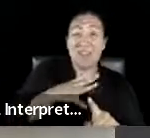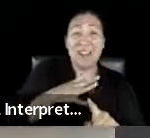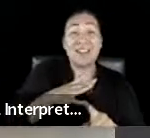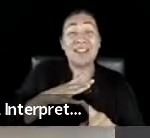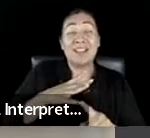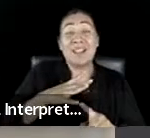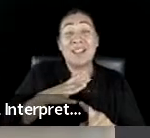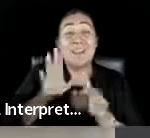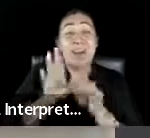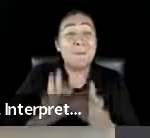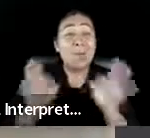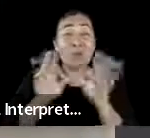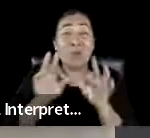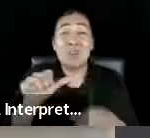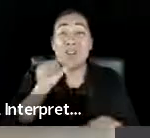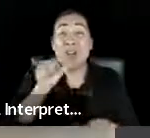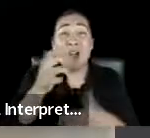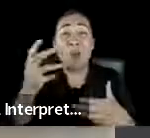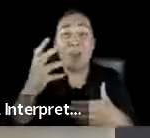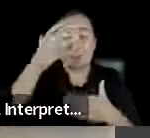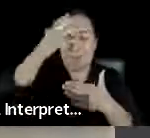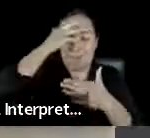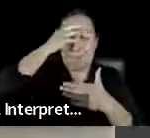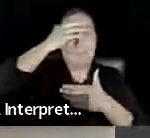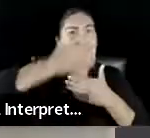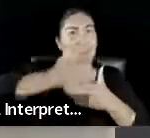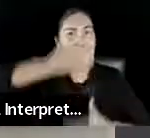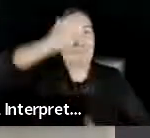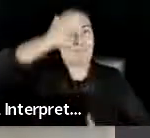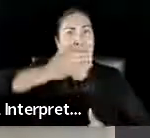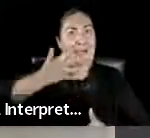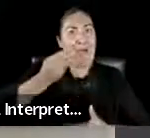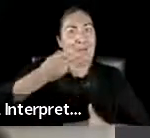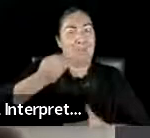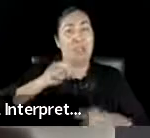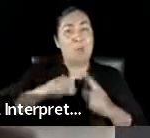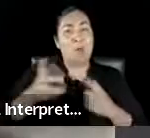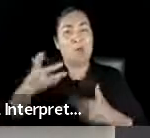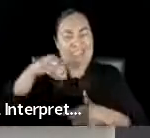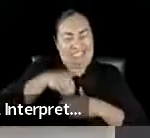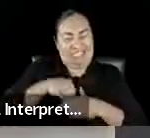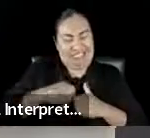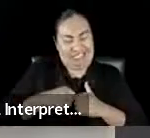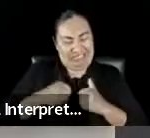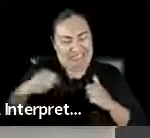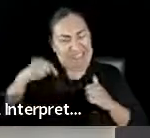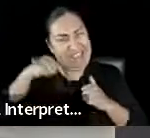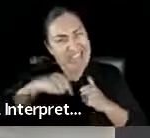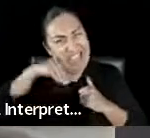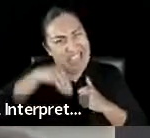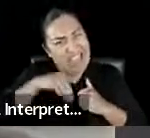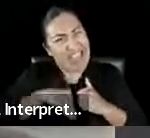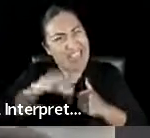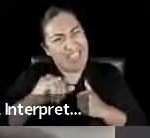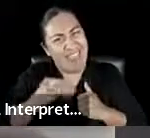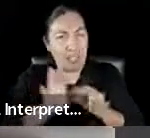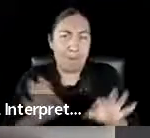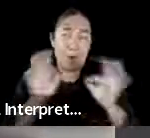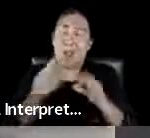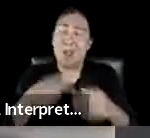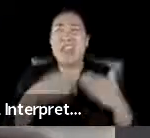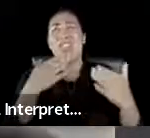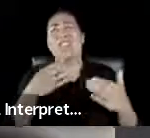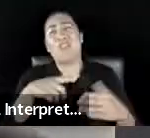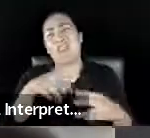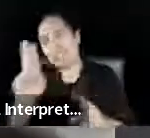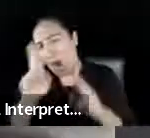they're feeling that is showing, it's about what's on the inside. And I'm thankful for this honor, and I'm thankful for the work that you